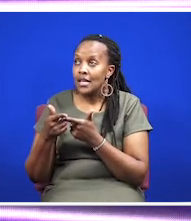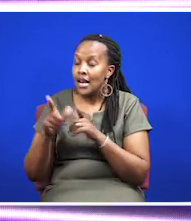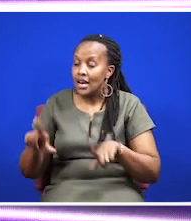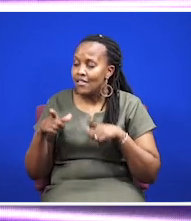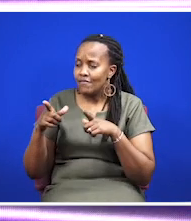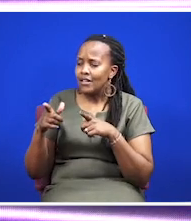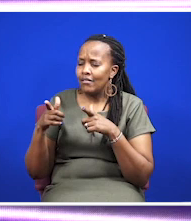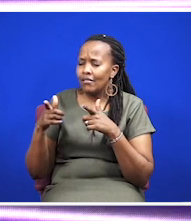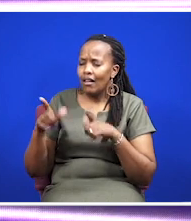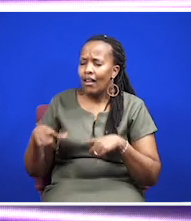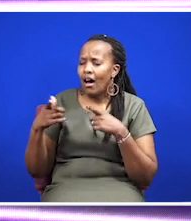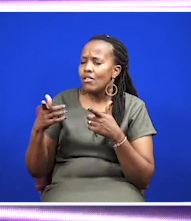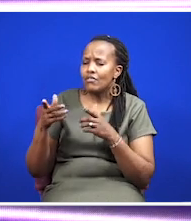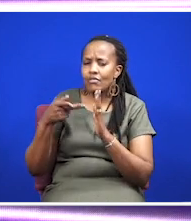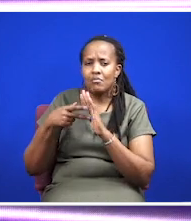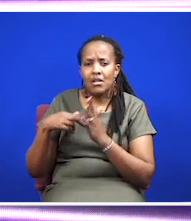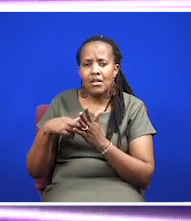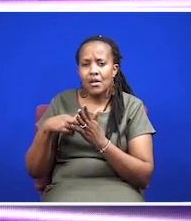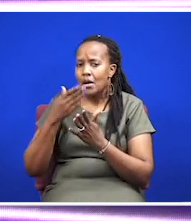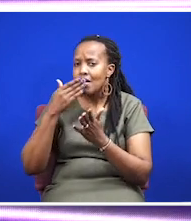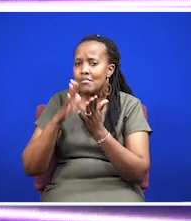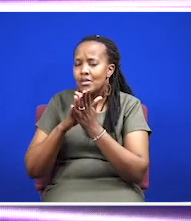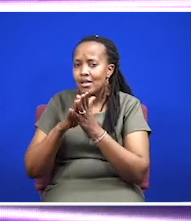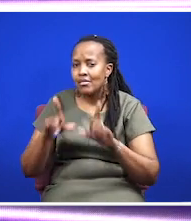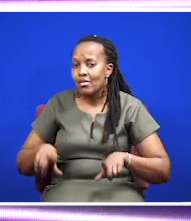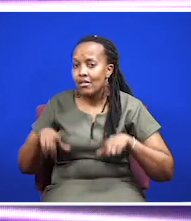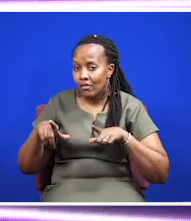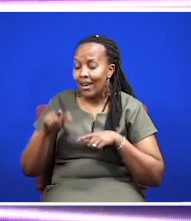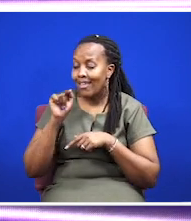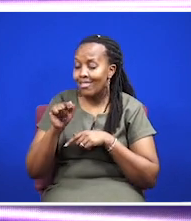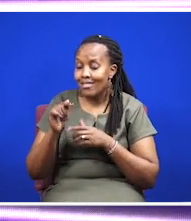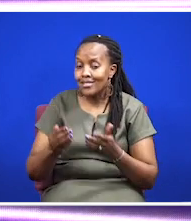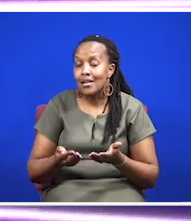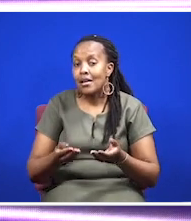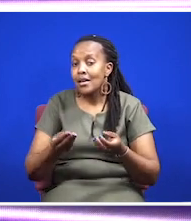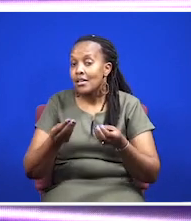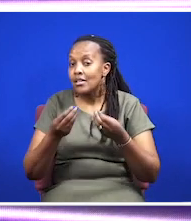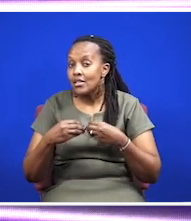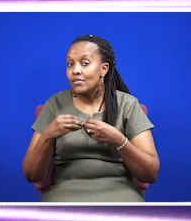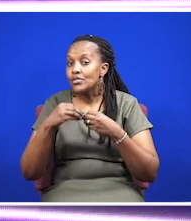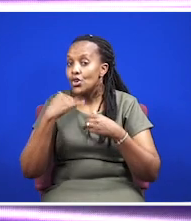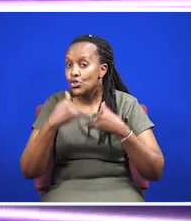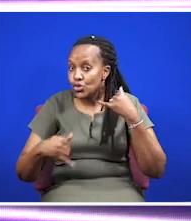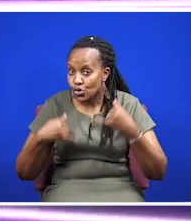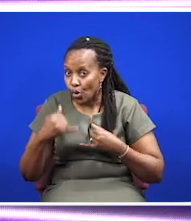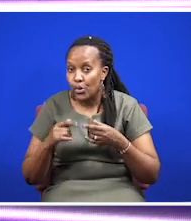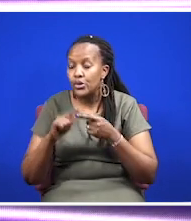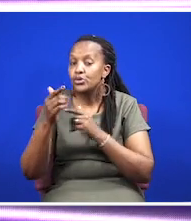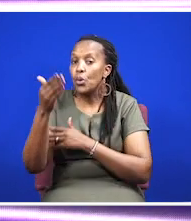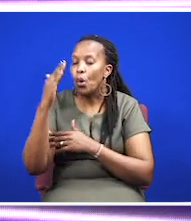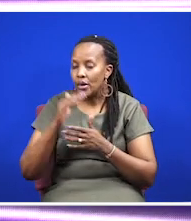living. And that brings joy to the heart of God. One like